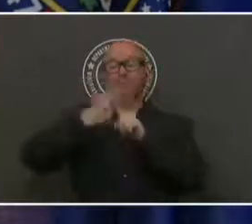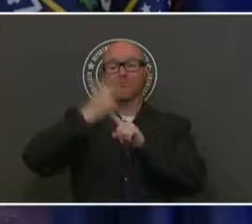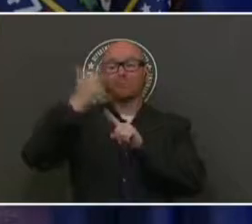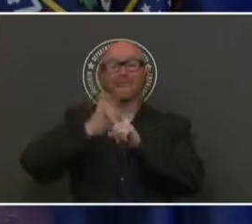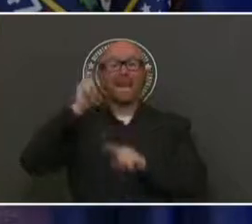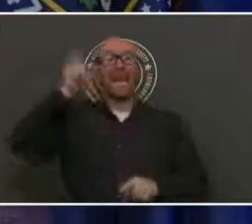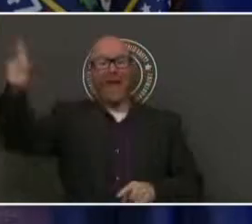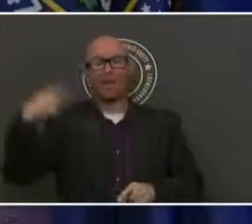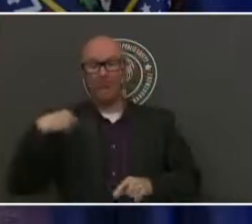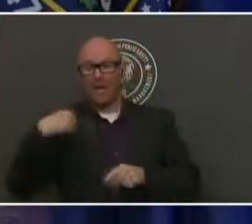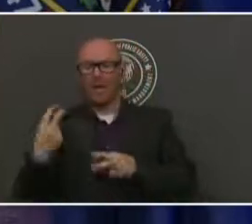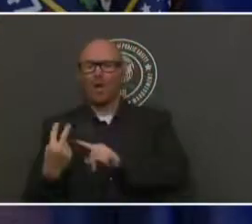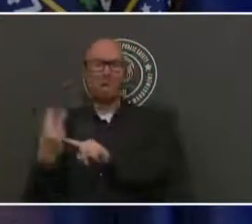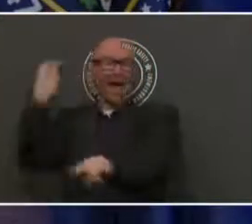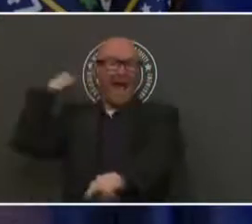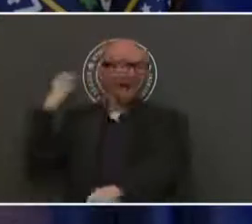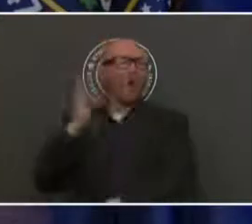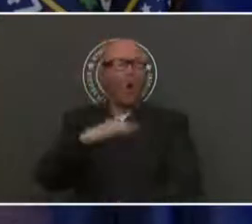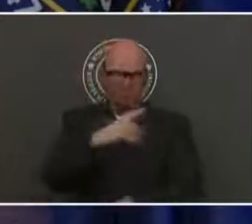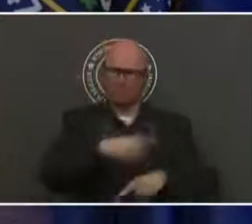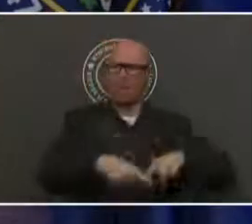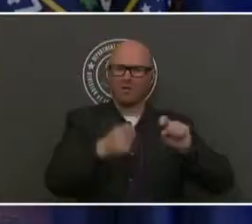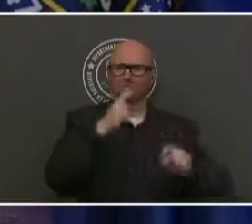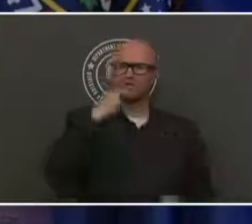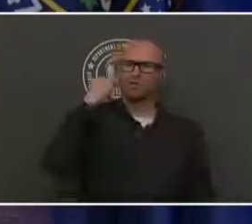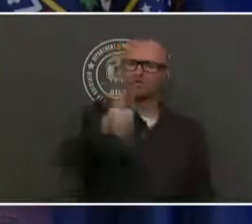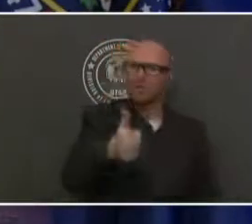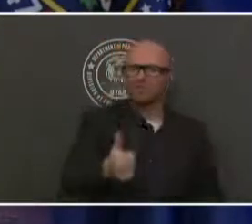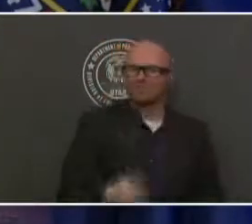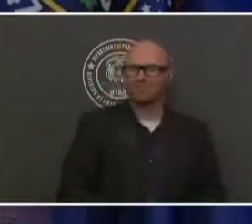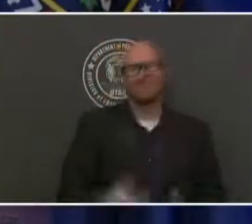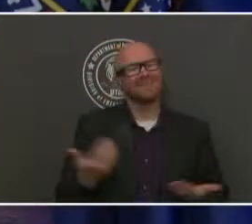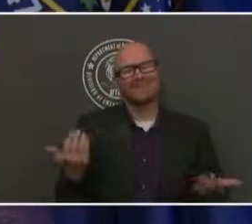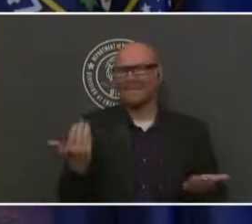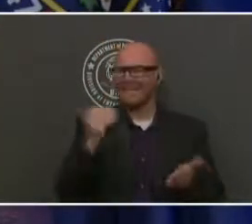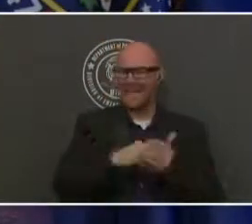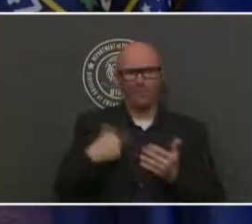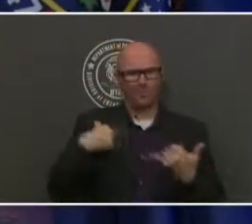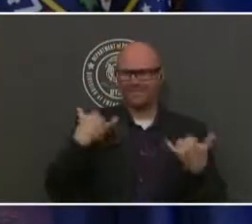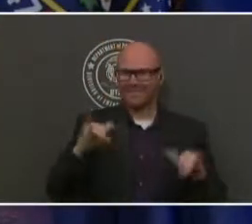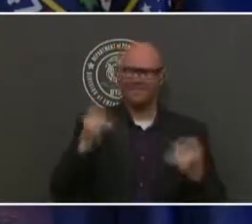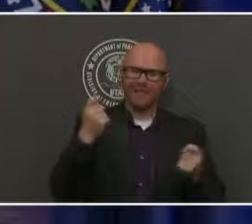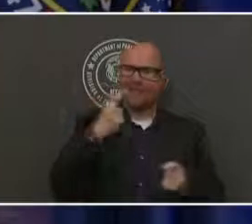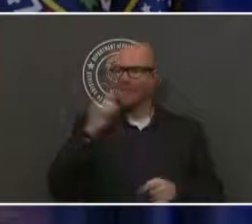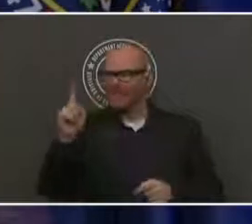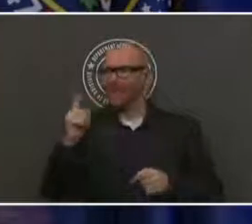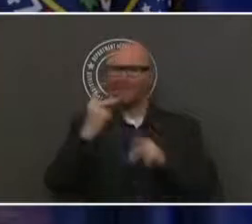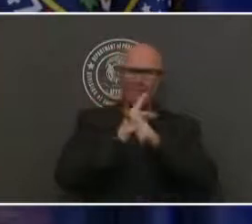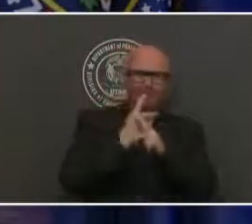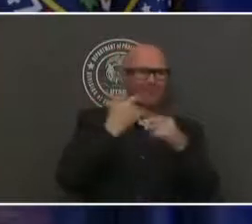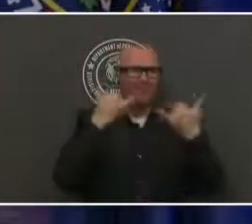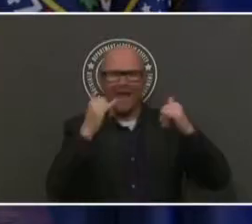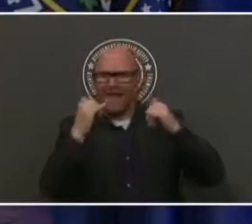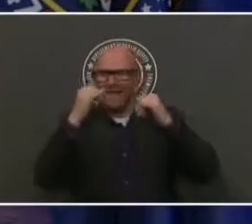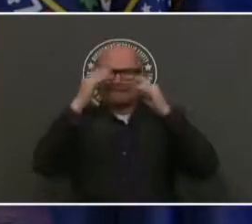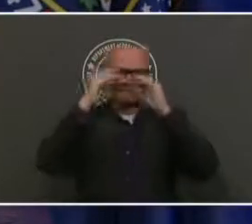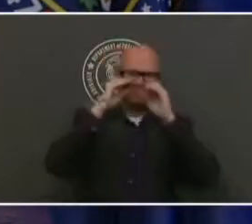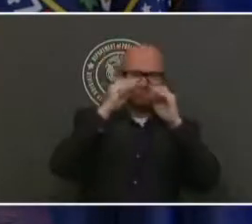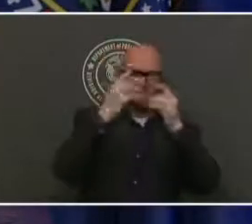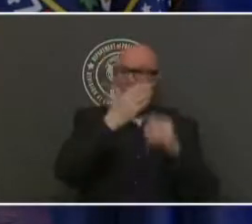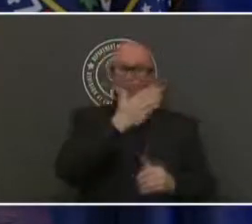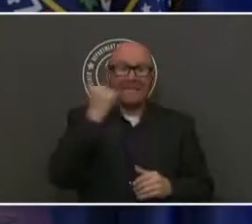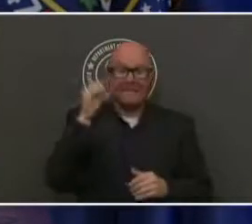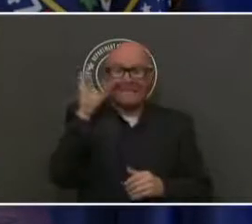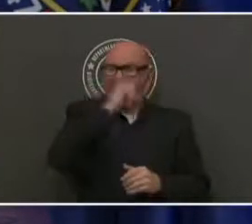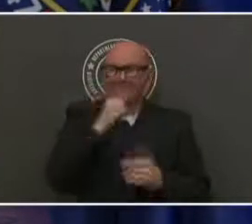thing overall. The truth is, nobody really knows until we see it play out. And so